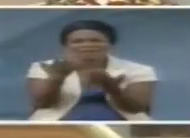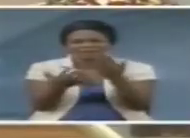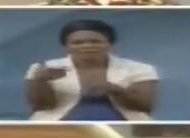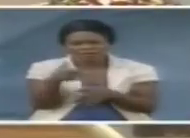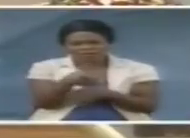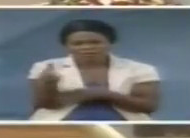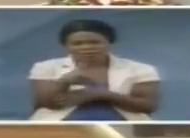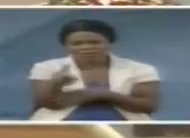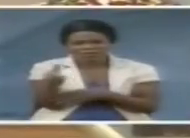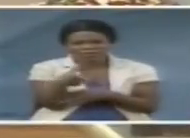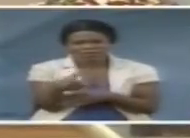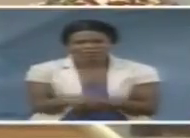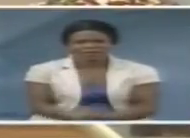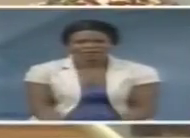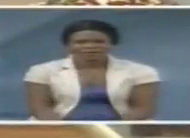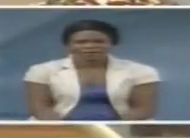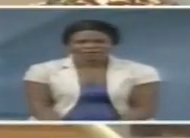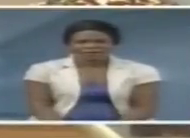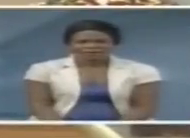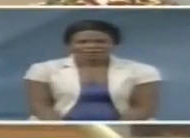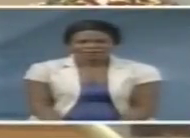Fire tender.